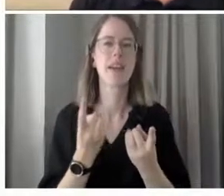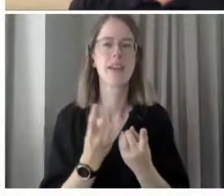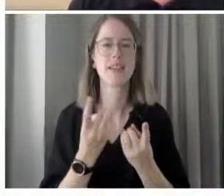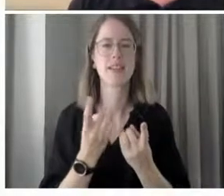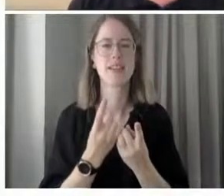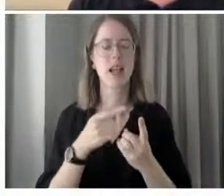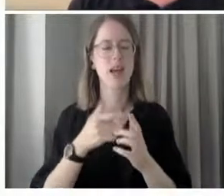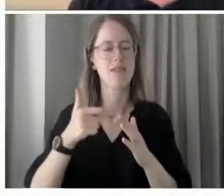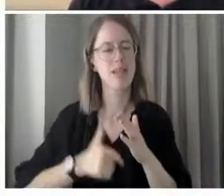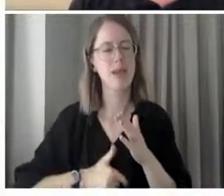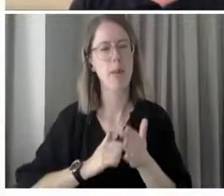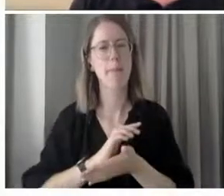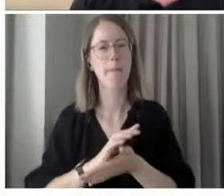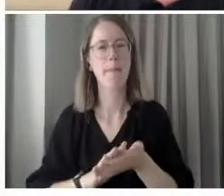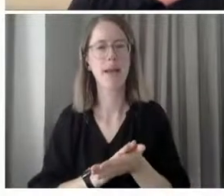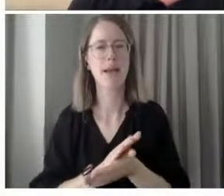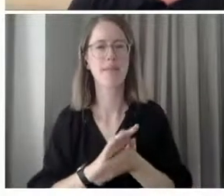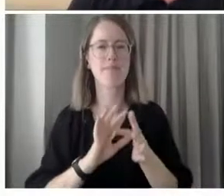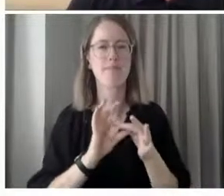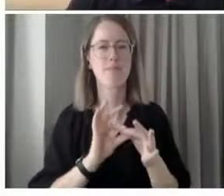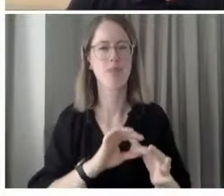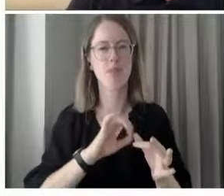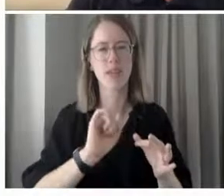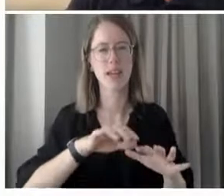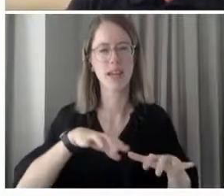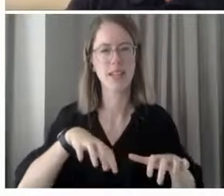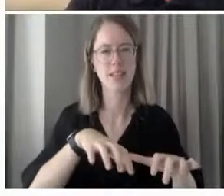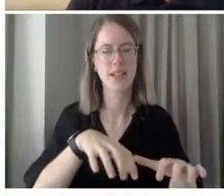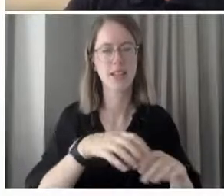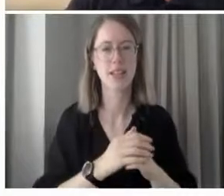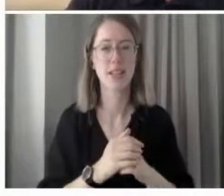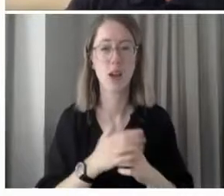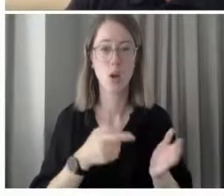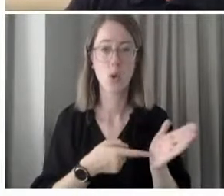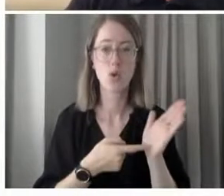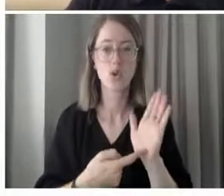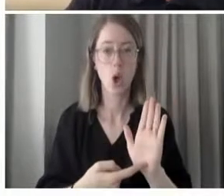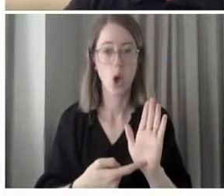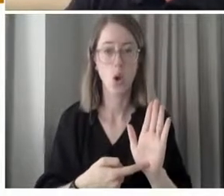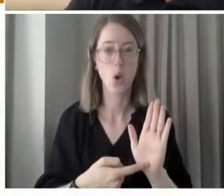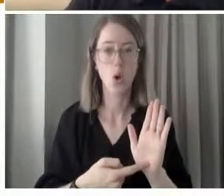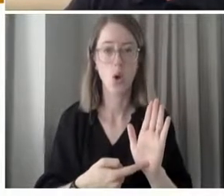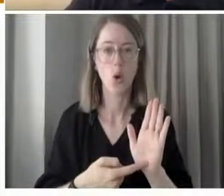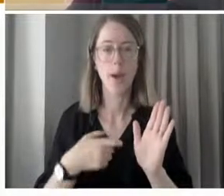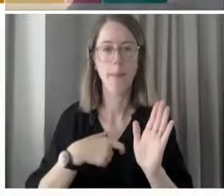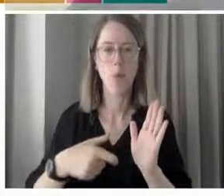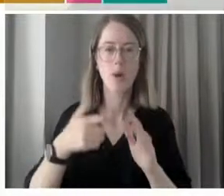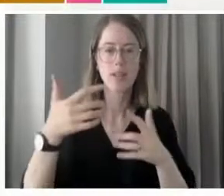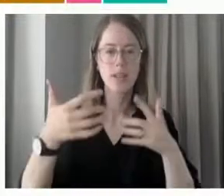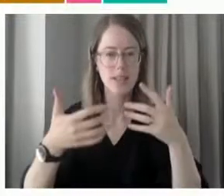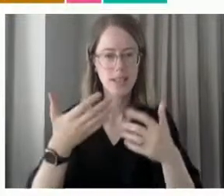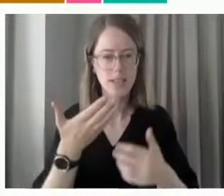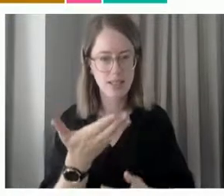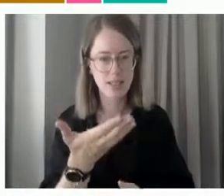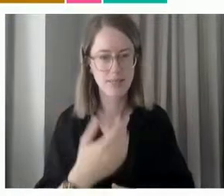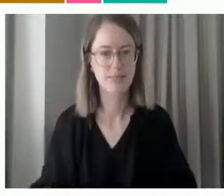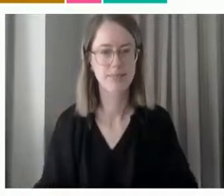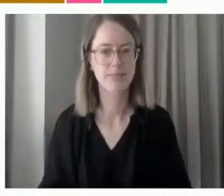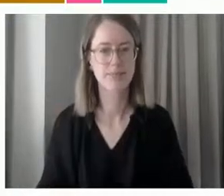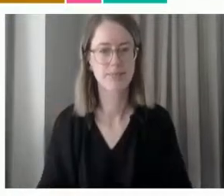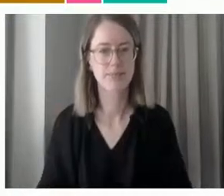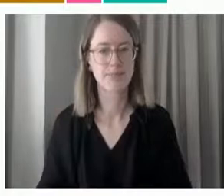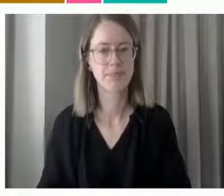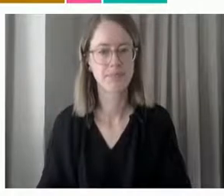profound from their activities. So let me show you that in a little bit more statistical detail, which is